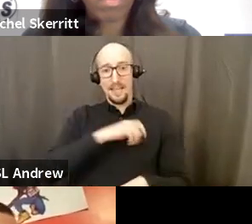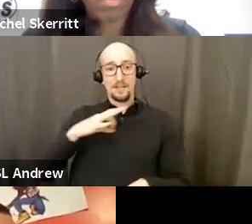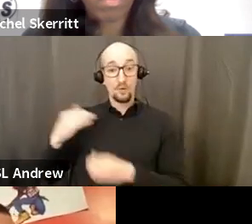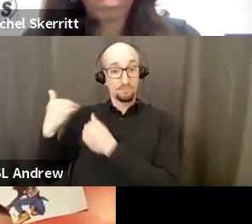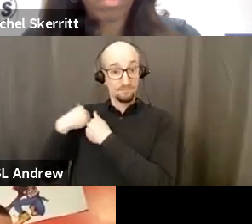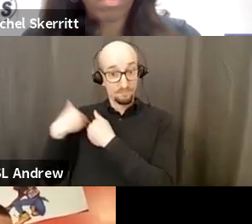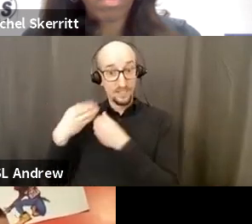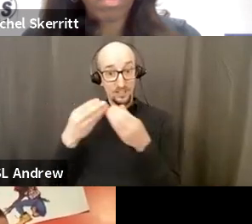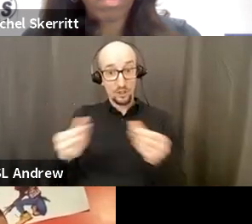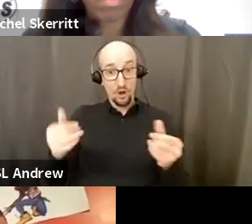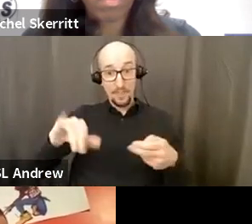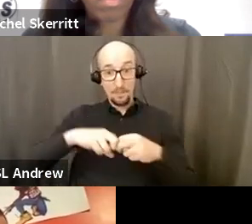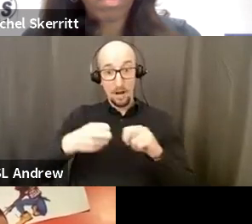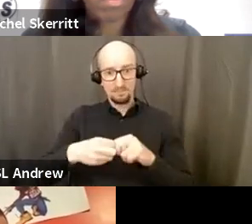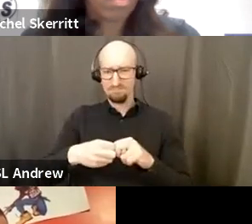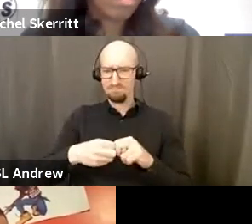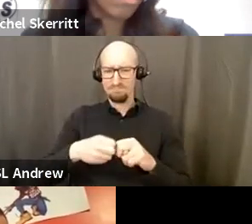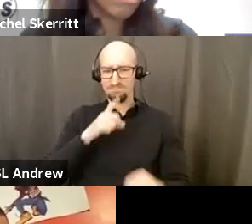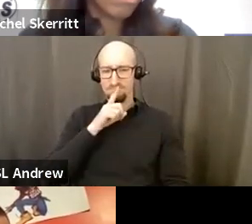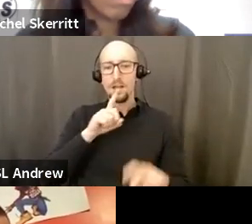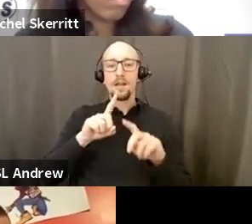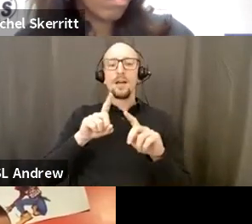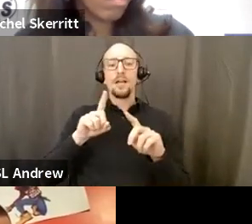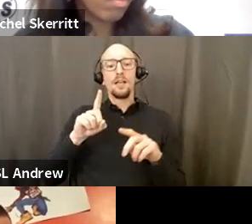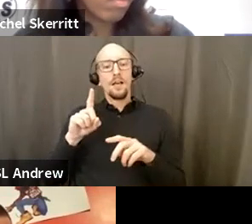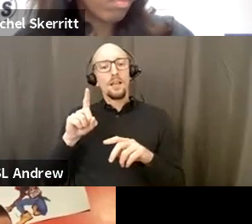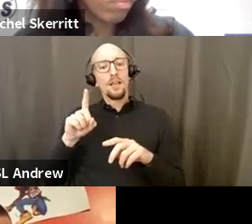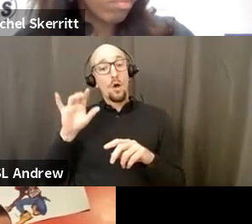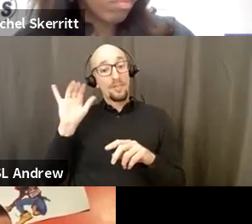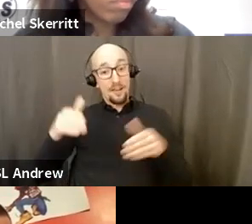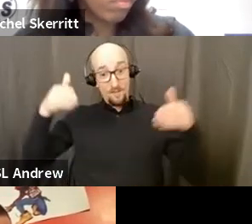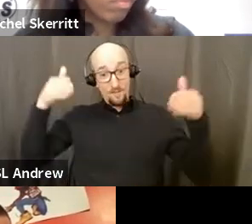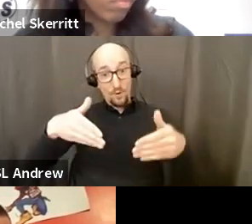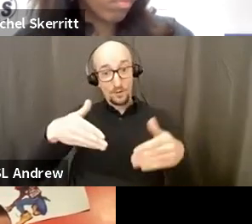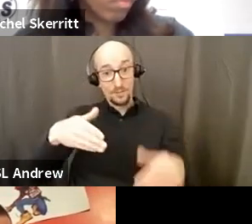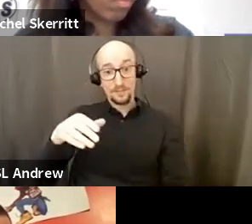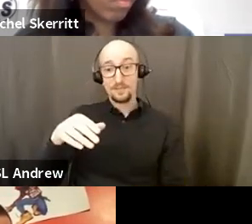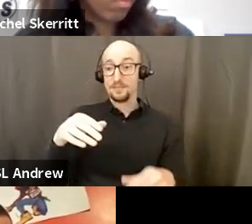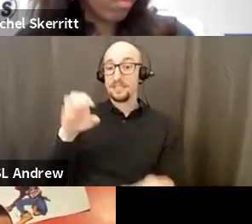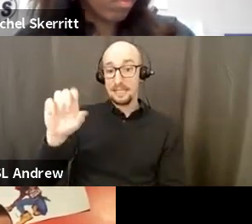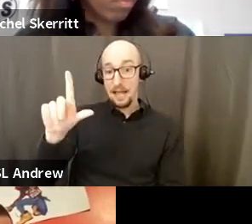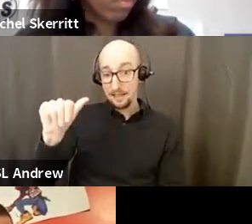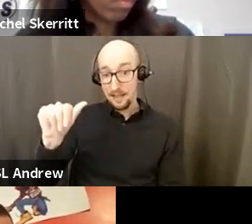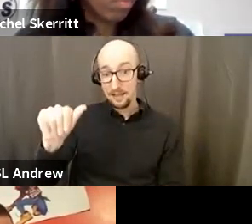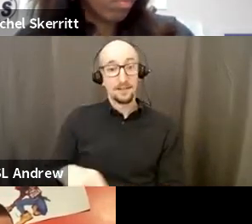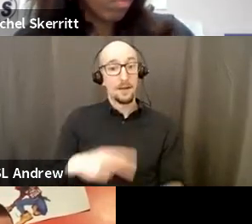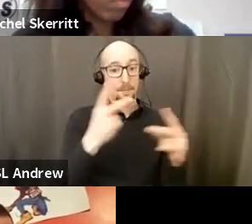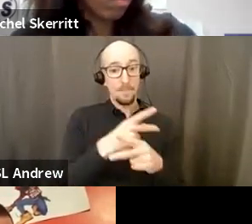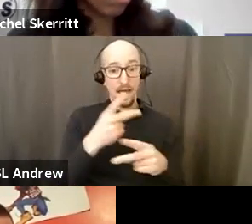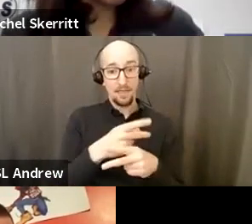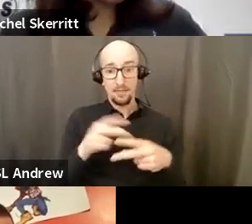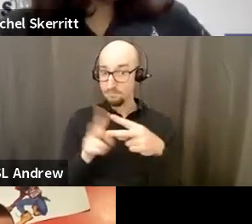And so to me, the focus on language, arts, and math is because those